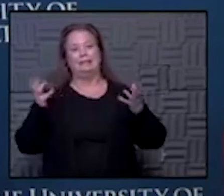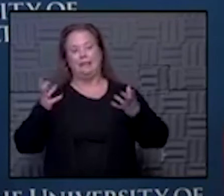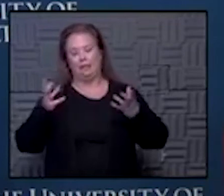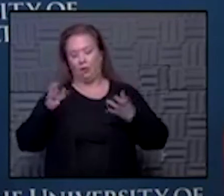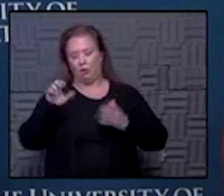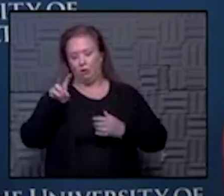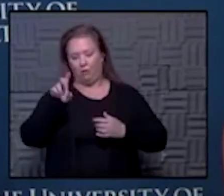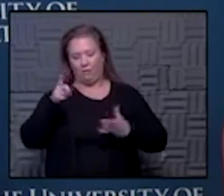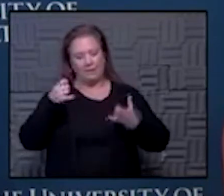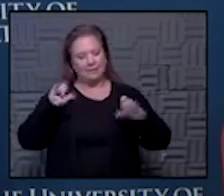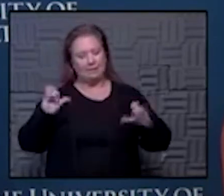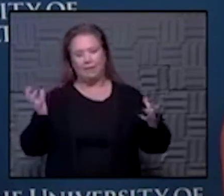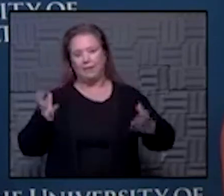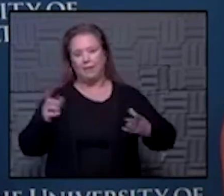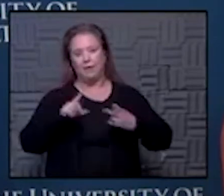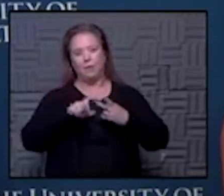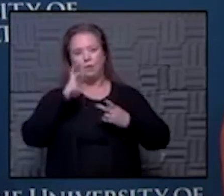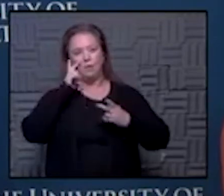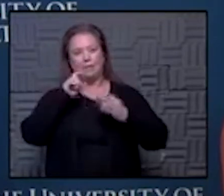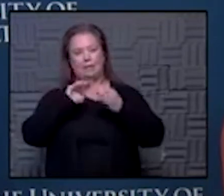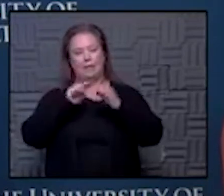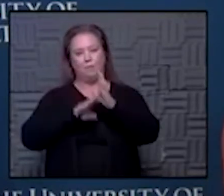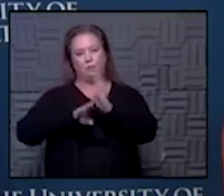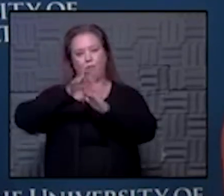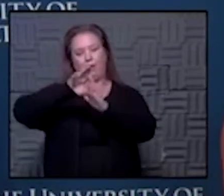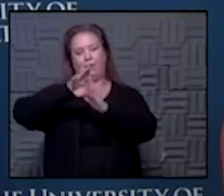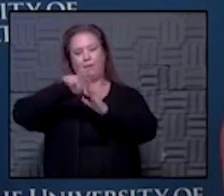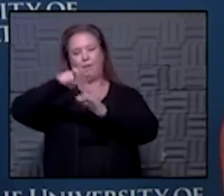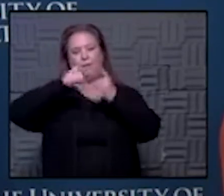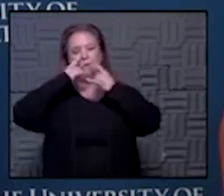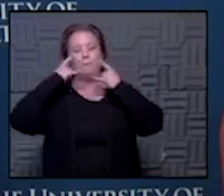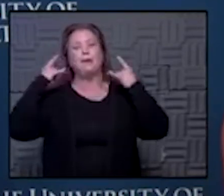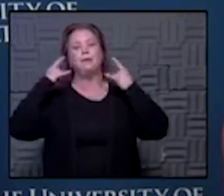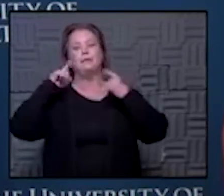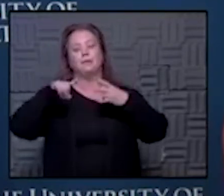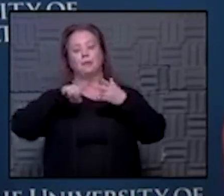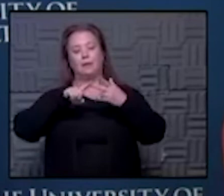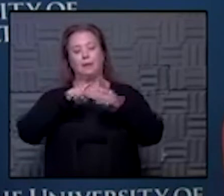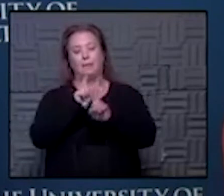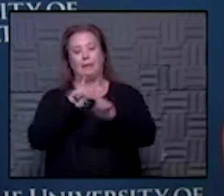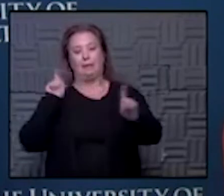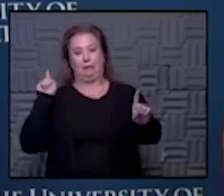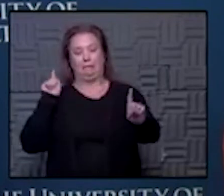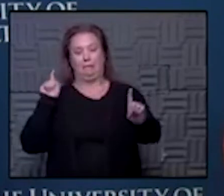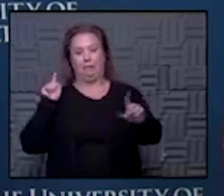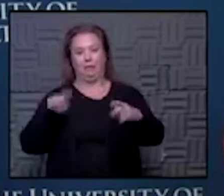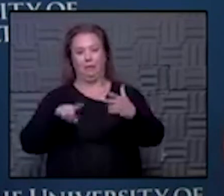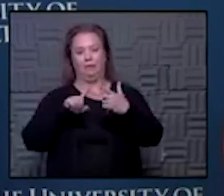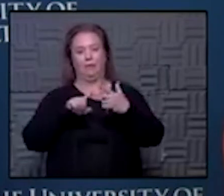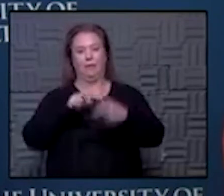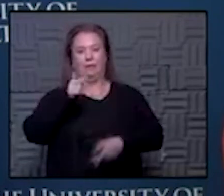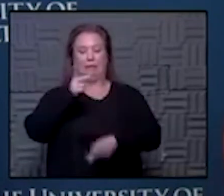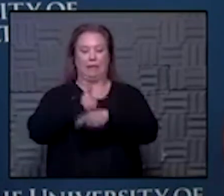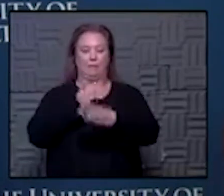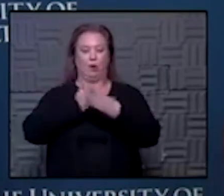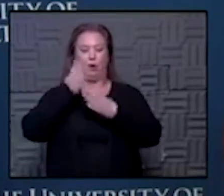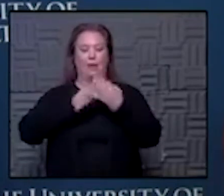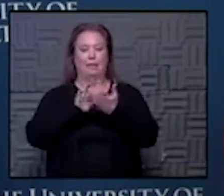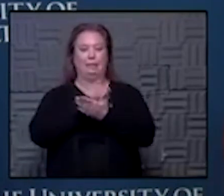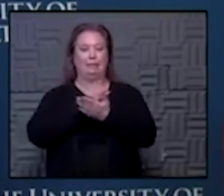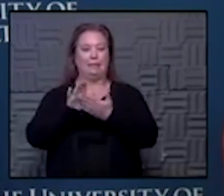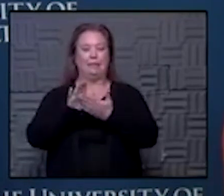We're still seeing rising numbers. So we've got to wear our masks. We've got to maintain our distance, keep our hands